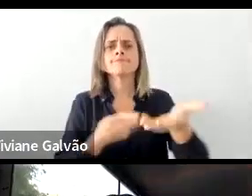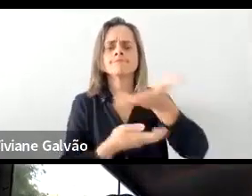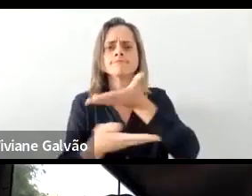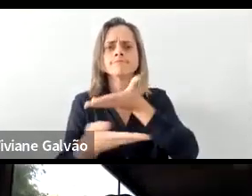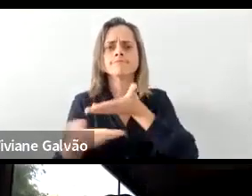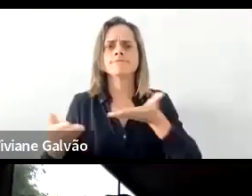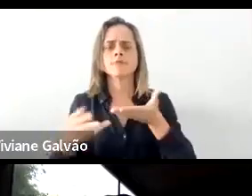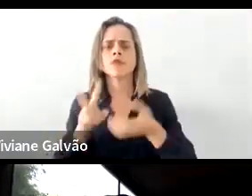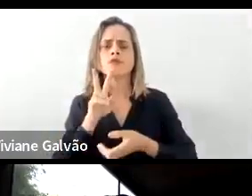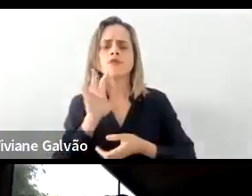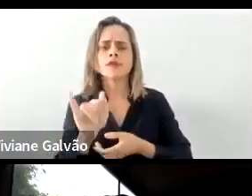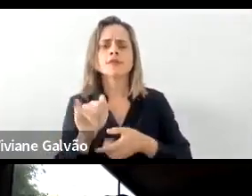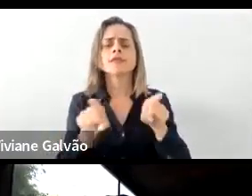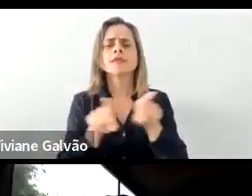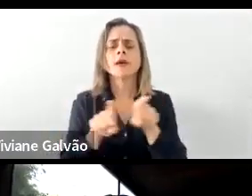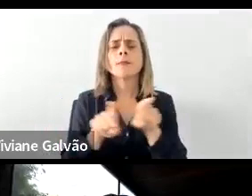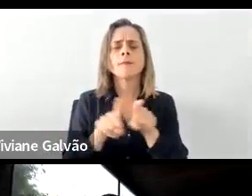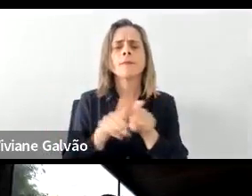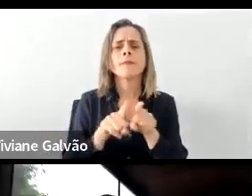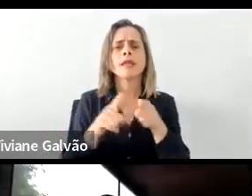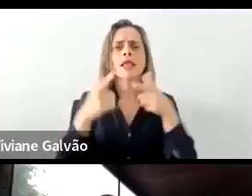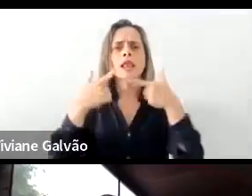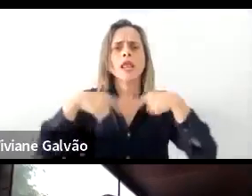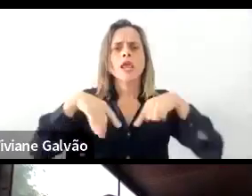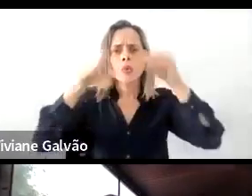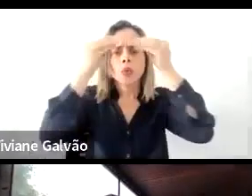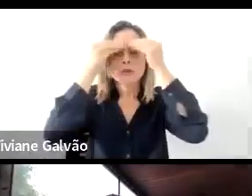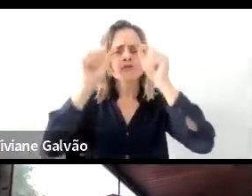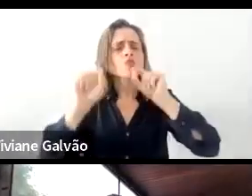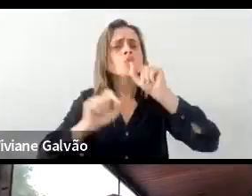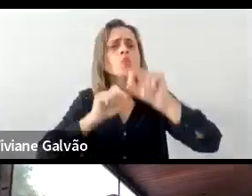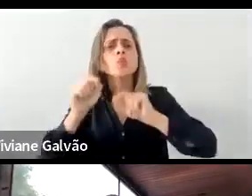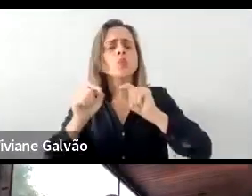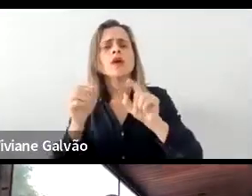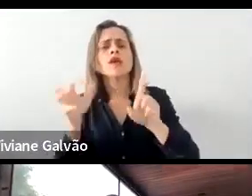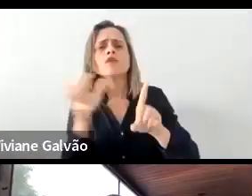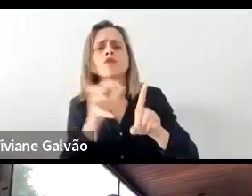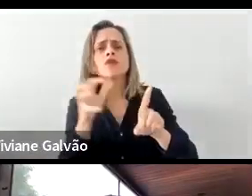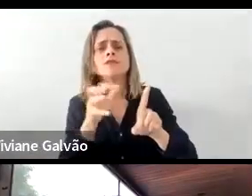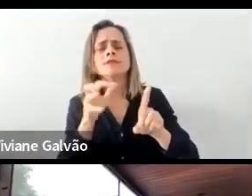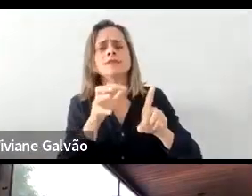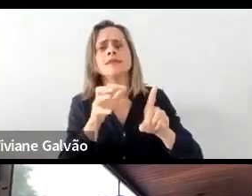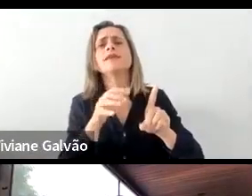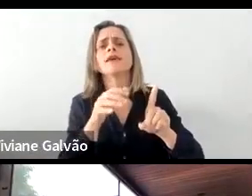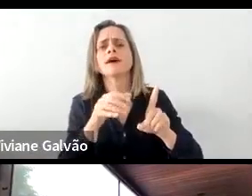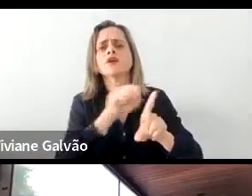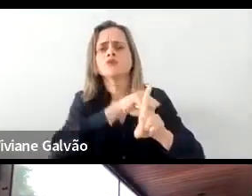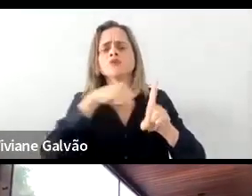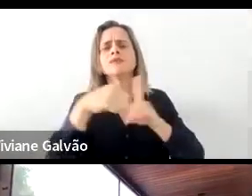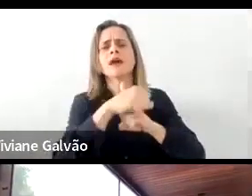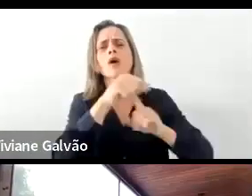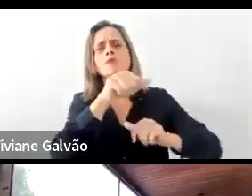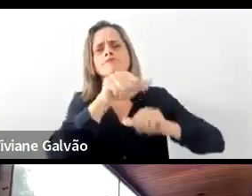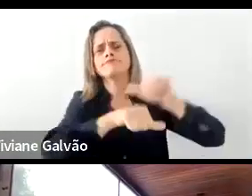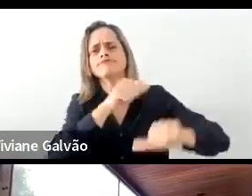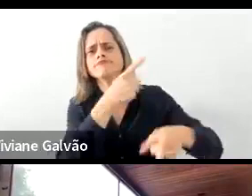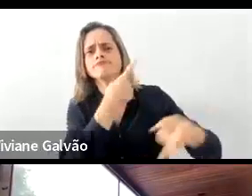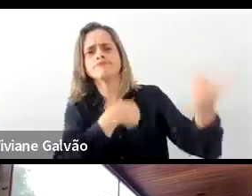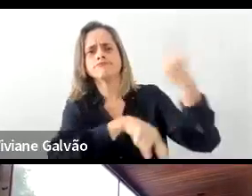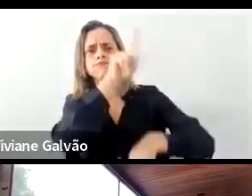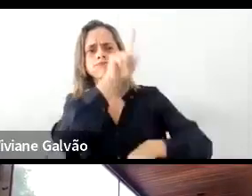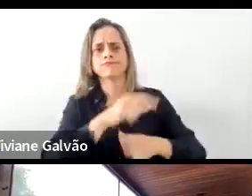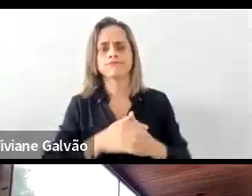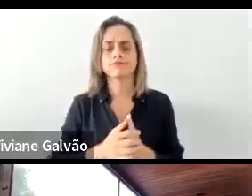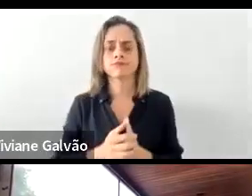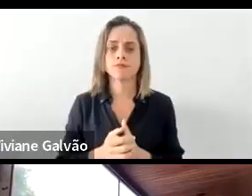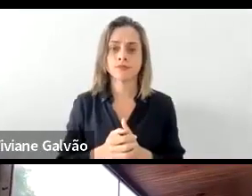social transformation in Paulo Freire and Lev Vygotsky, Ilyenkov and the methodological problems